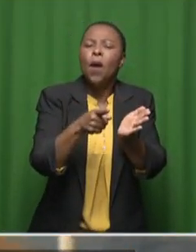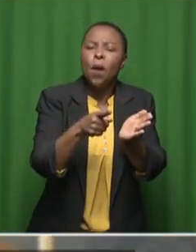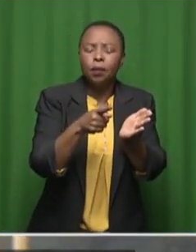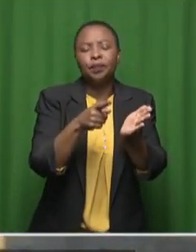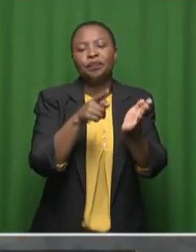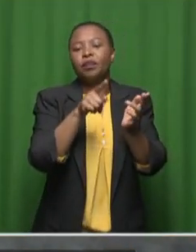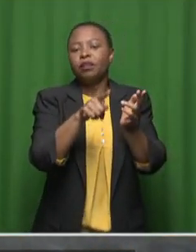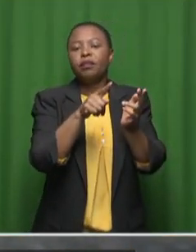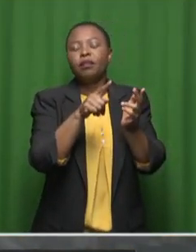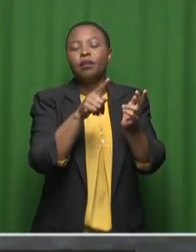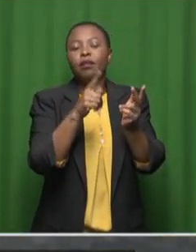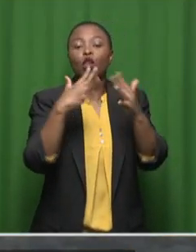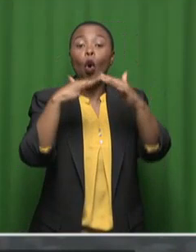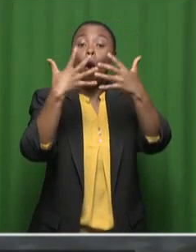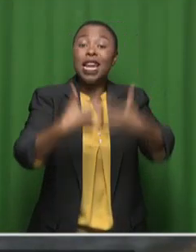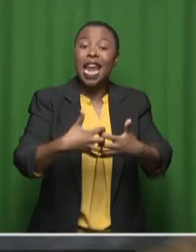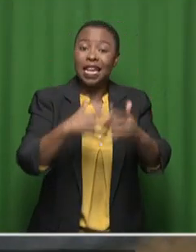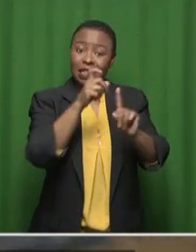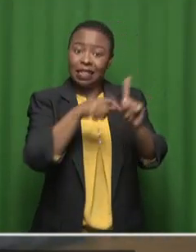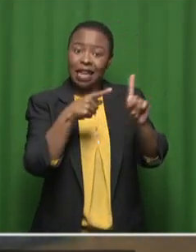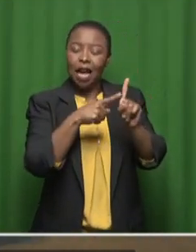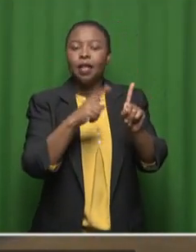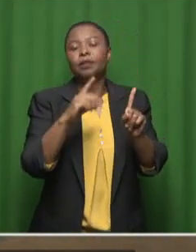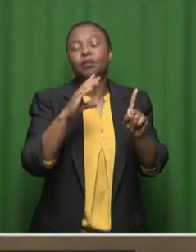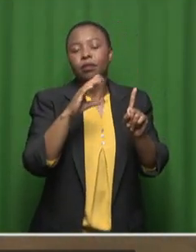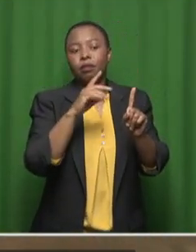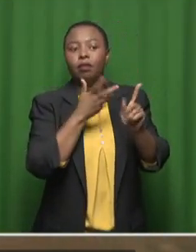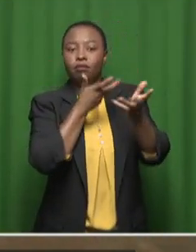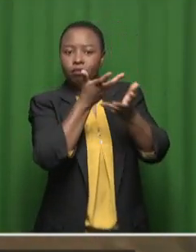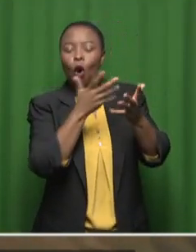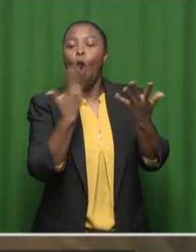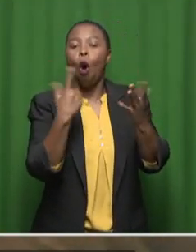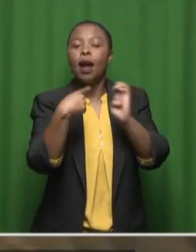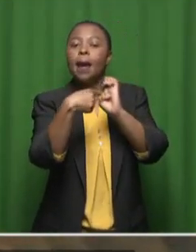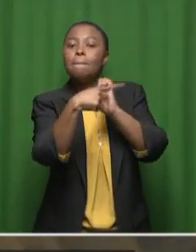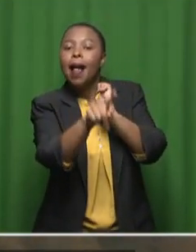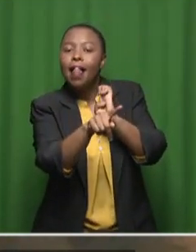Clouds coordinator, CIC. They can email